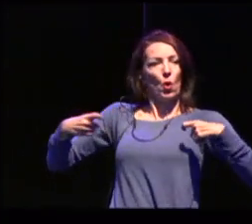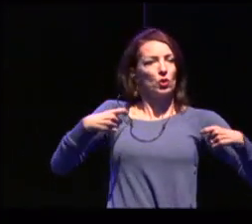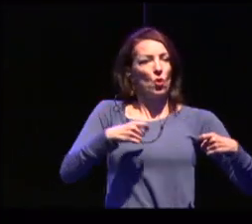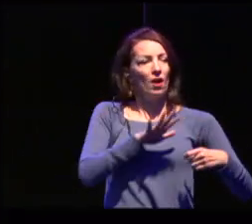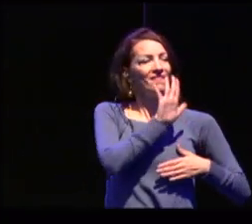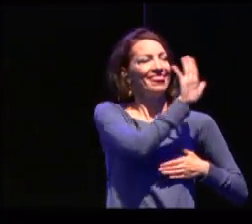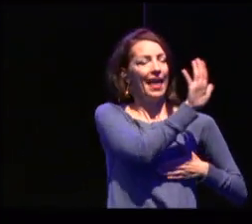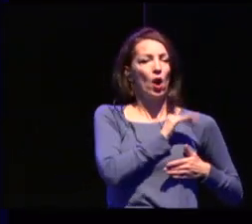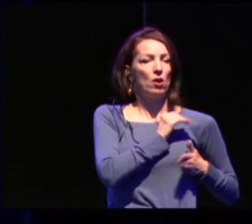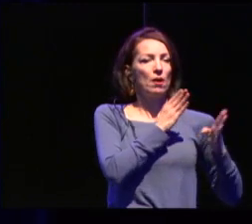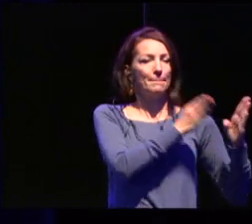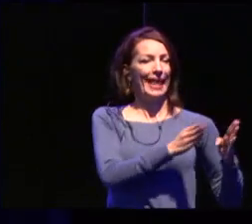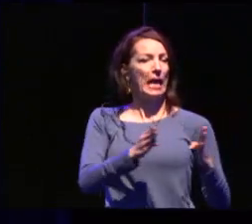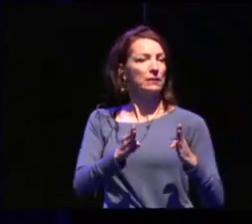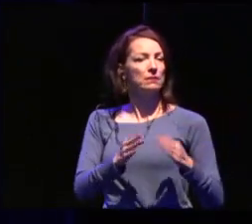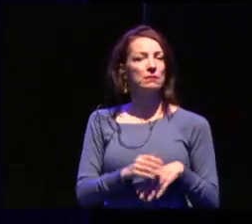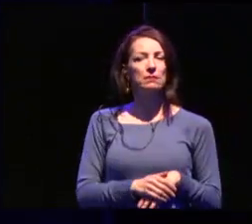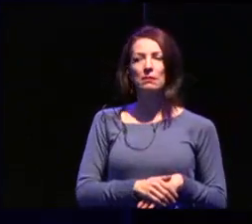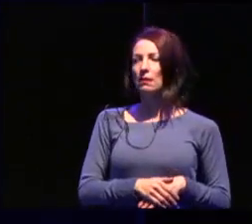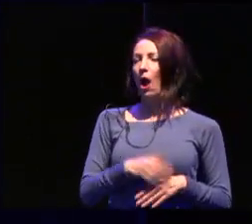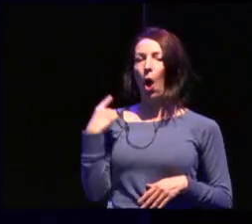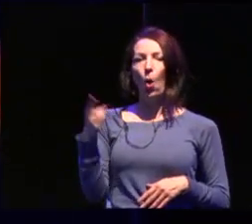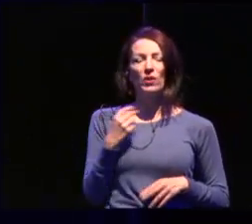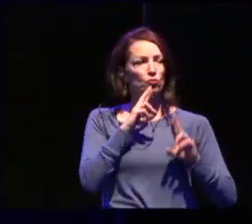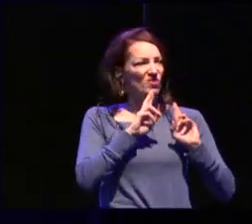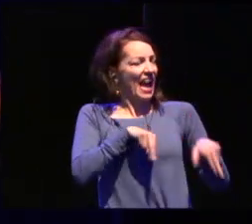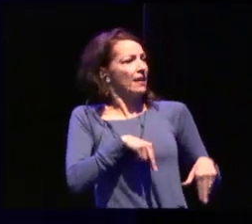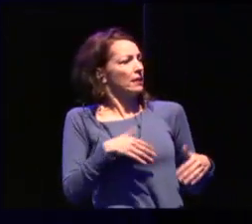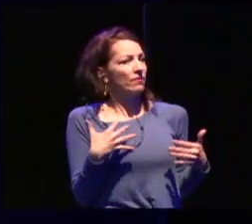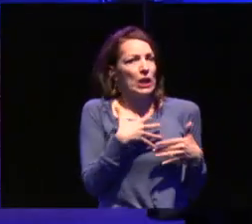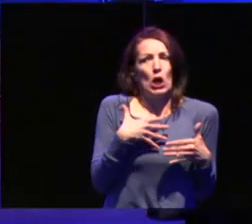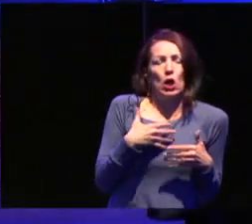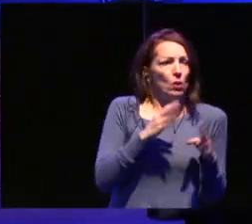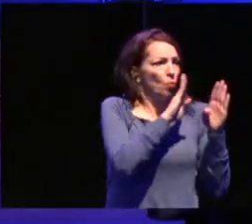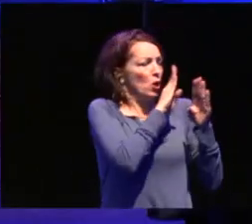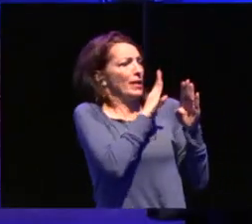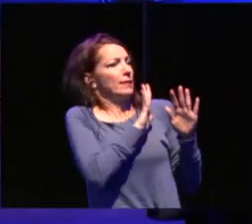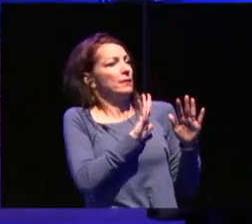agendas. You won't be just walking around with unabated fear and worry.